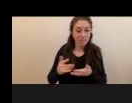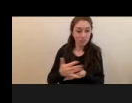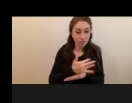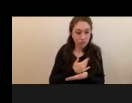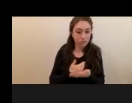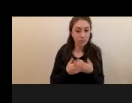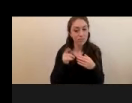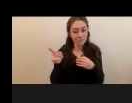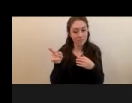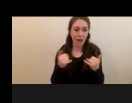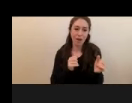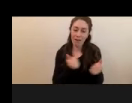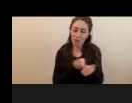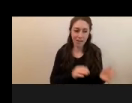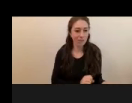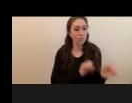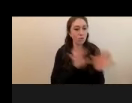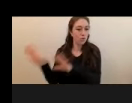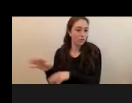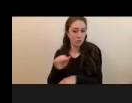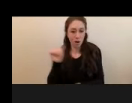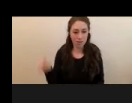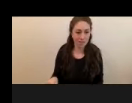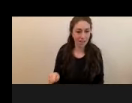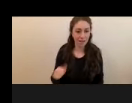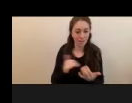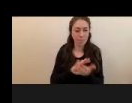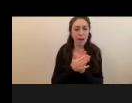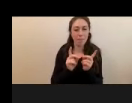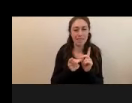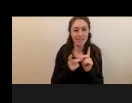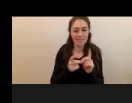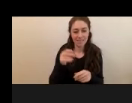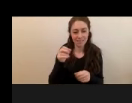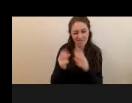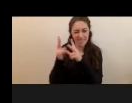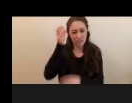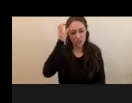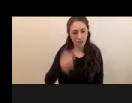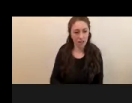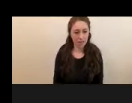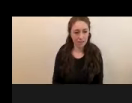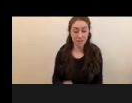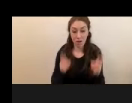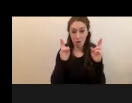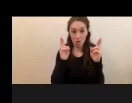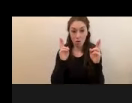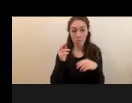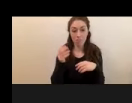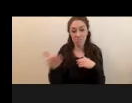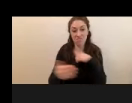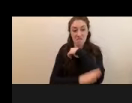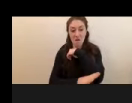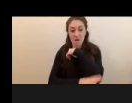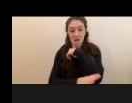in Austin right now being digitized at TAMI. And what we're hoping is that by fall of this year, we'll be able to exhibit some of